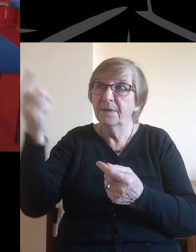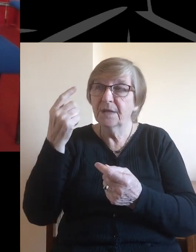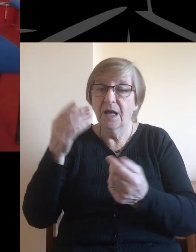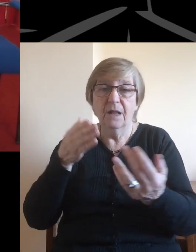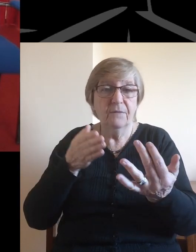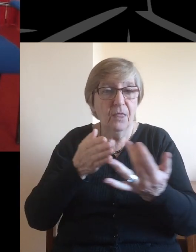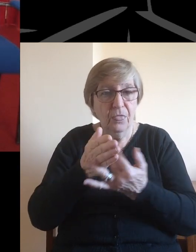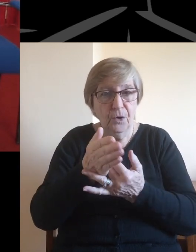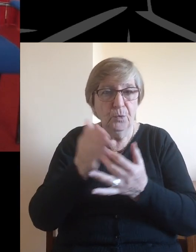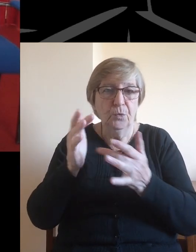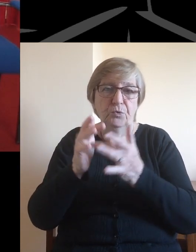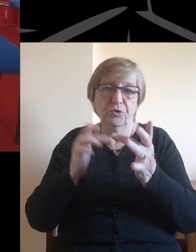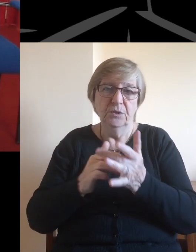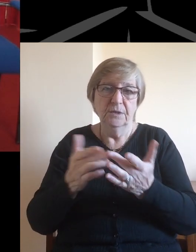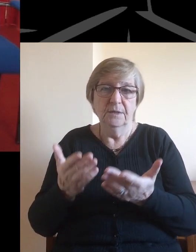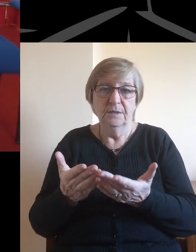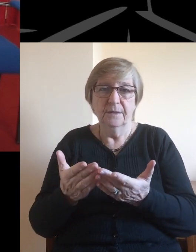us.